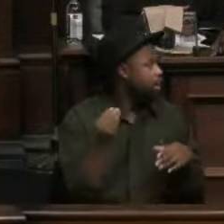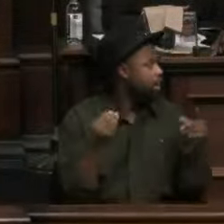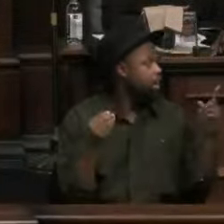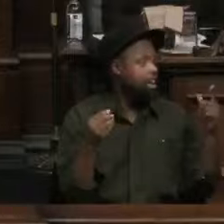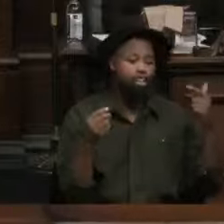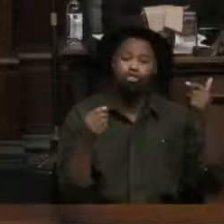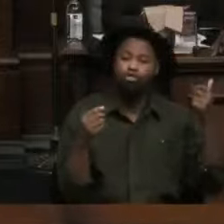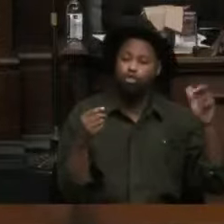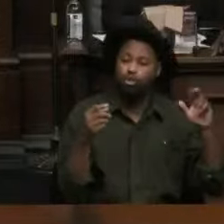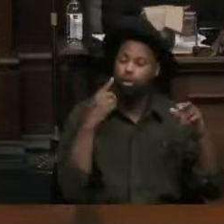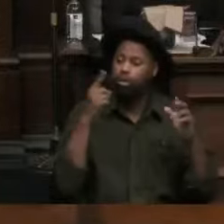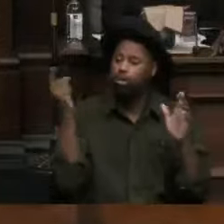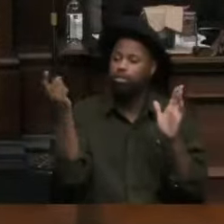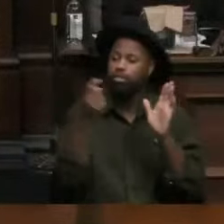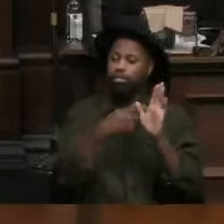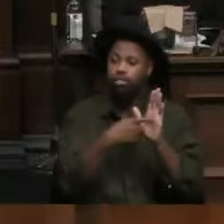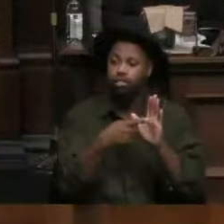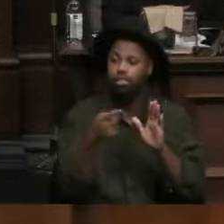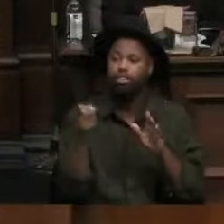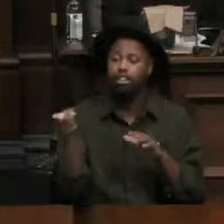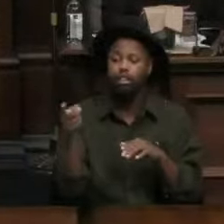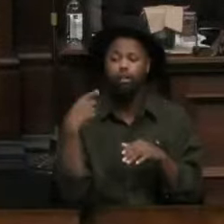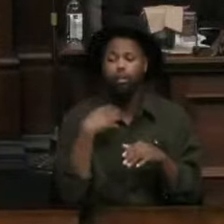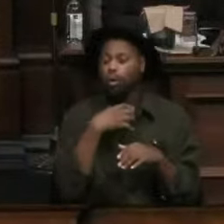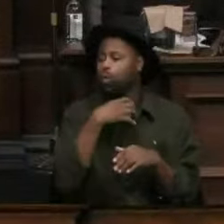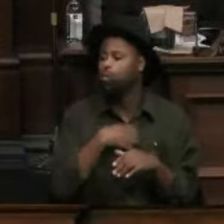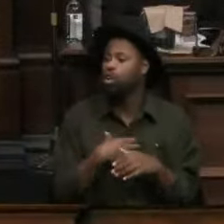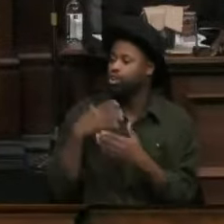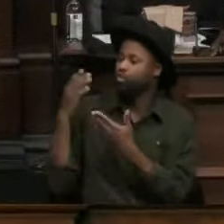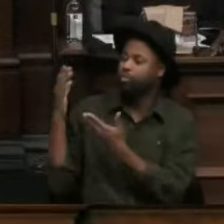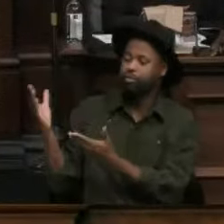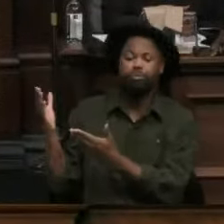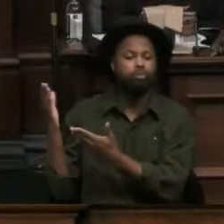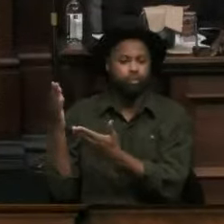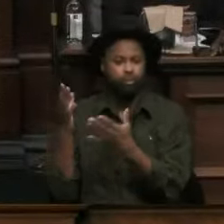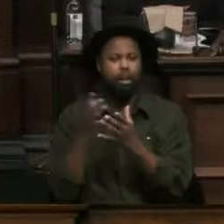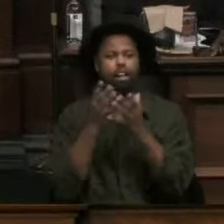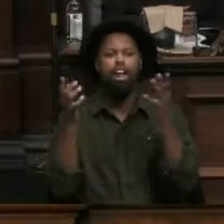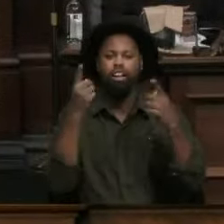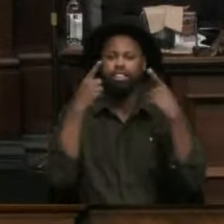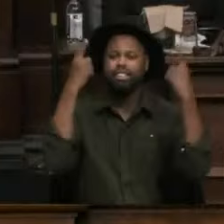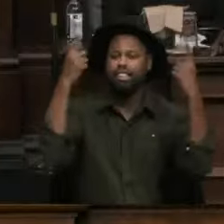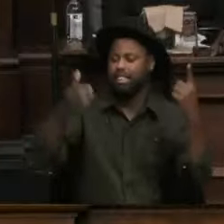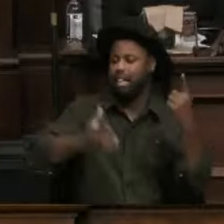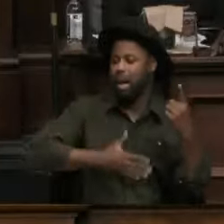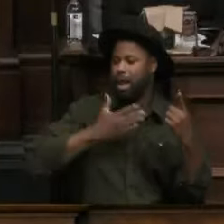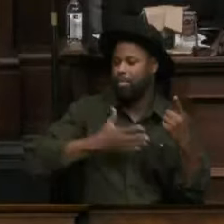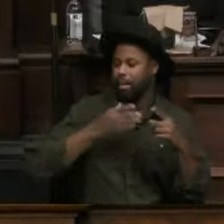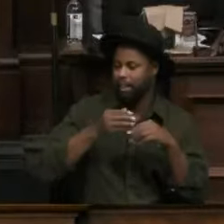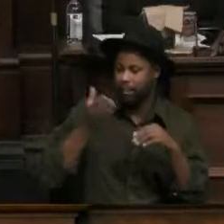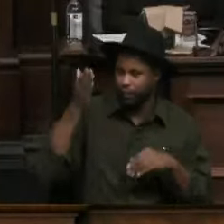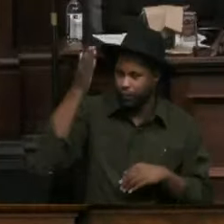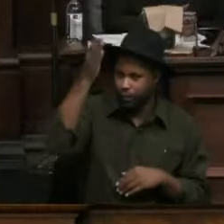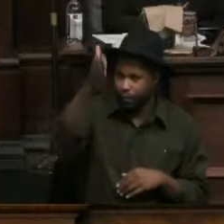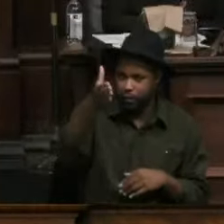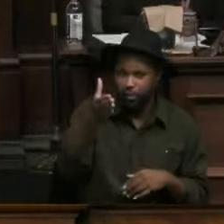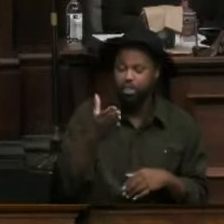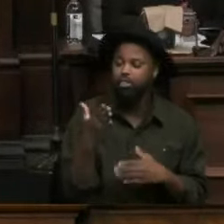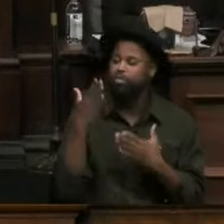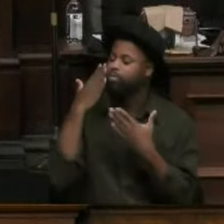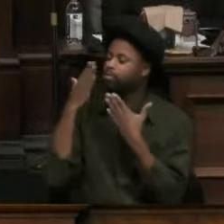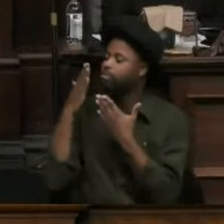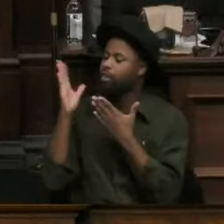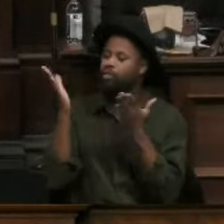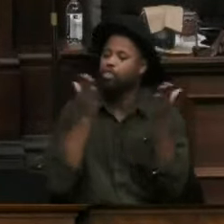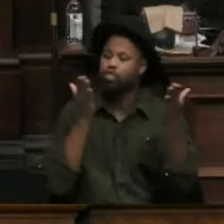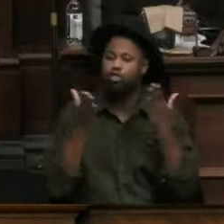colleague Councilmember Pio's work on City Council, and we wish Councilmember Pio much success and happiness in his future endeavors, and thank him for